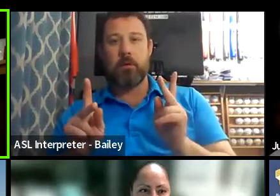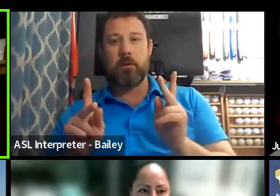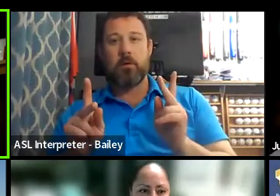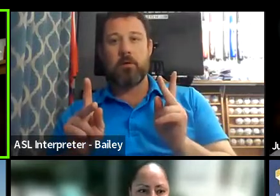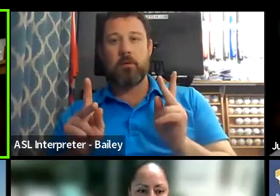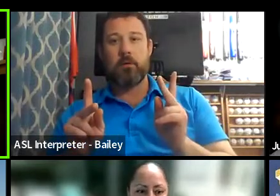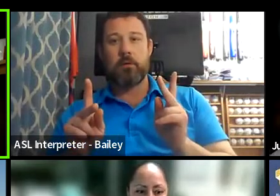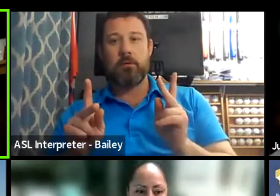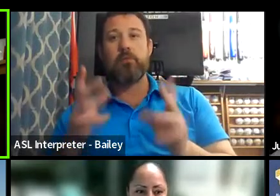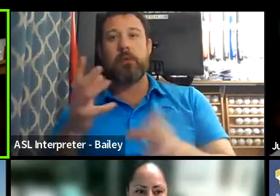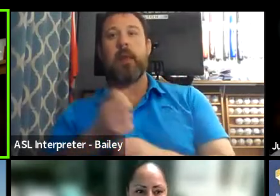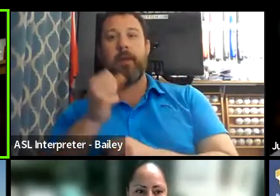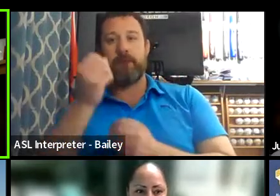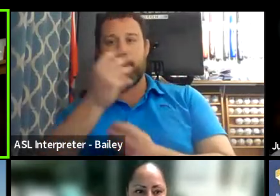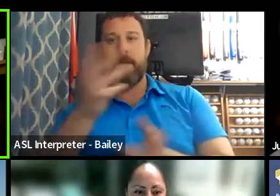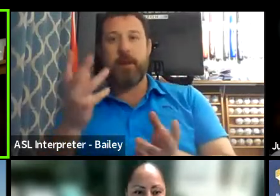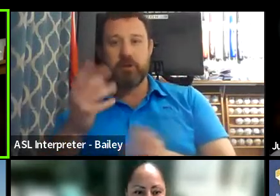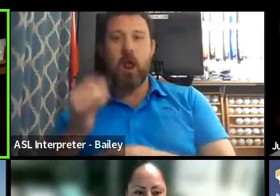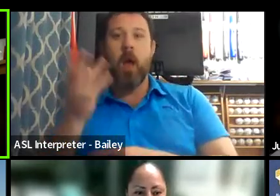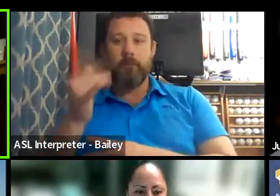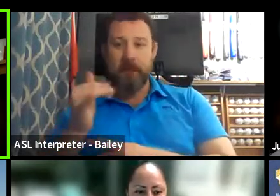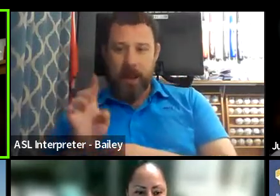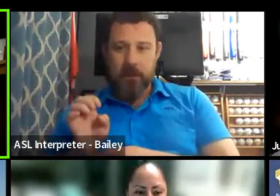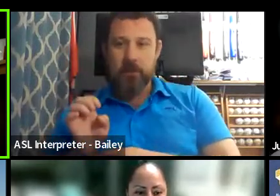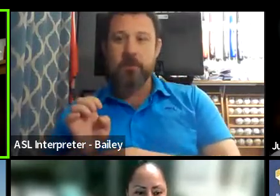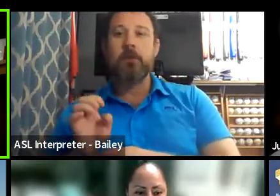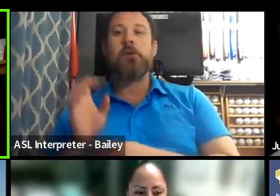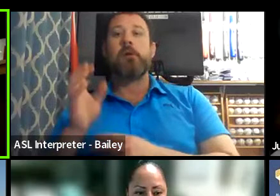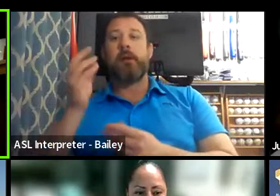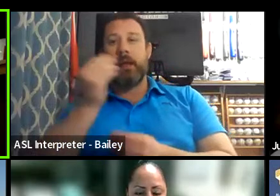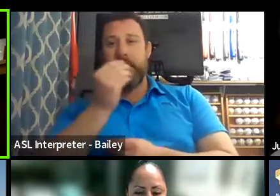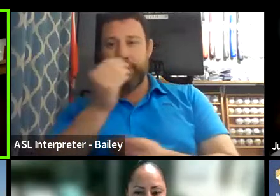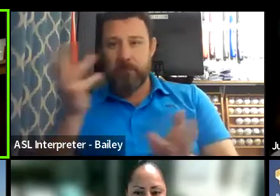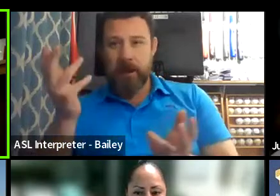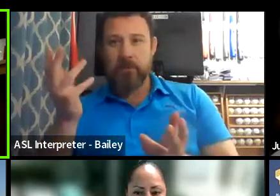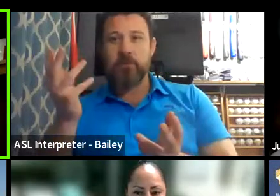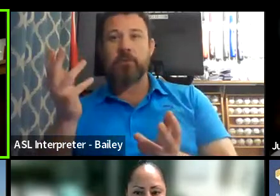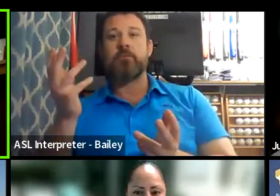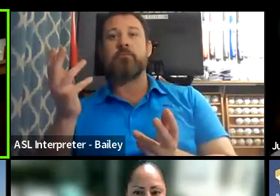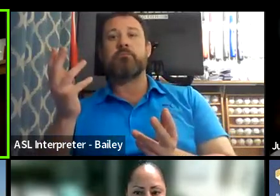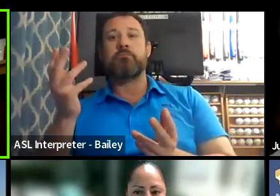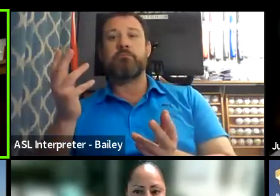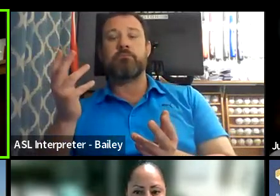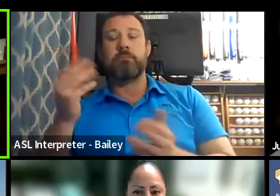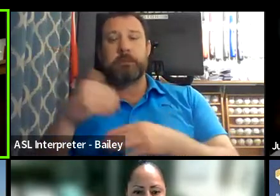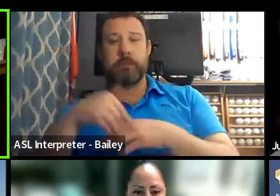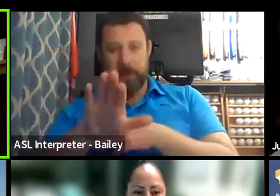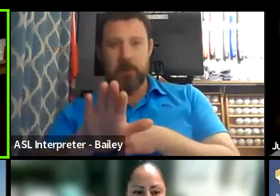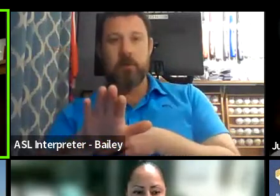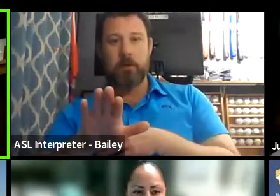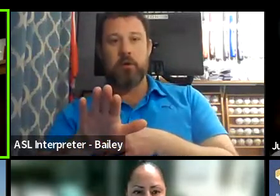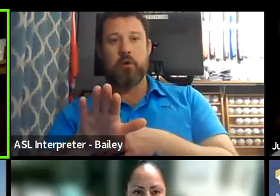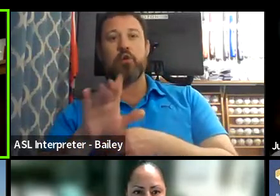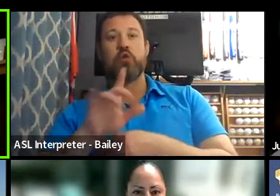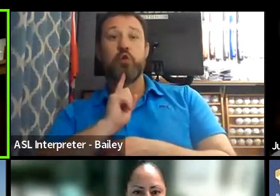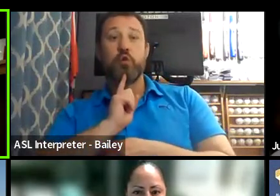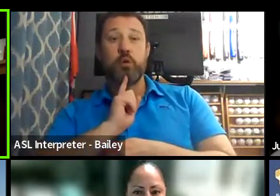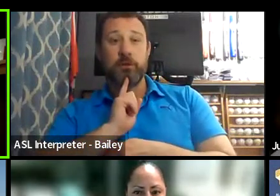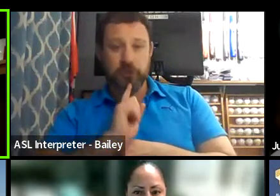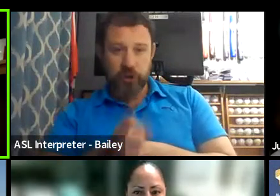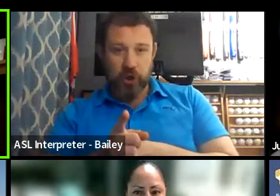their information updated, get their information submitted again, to